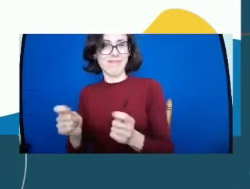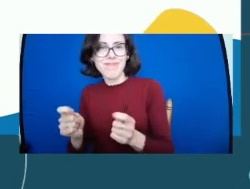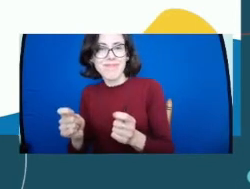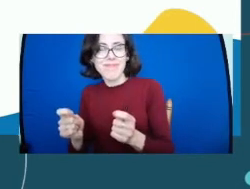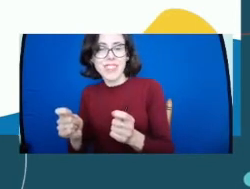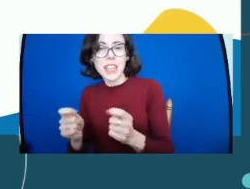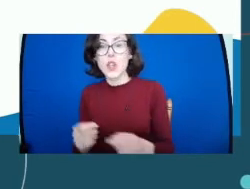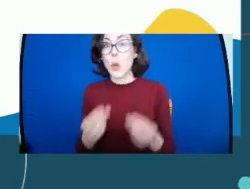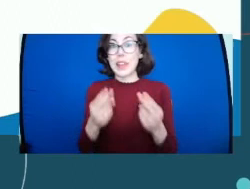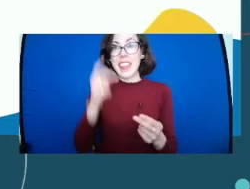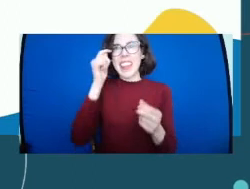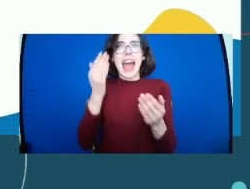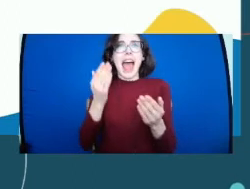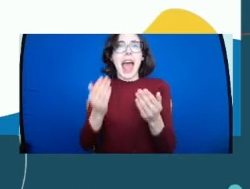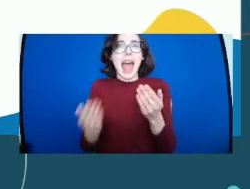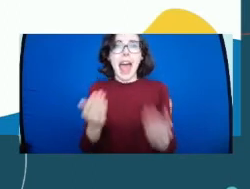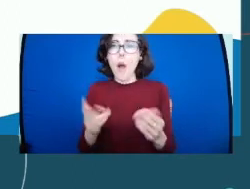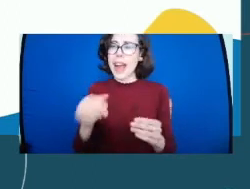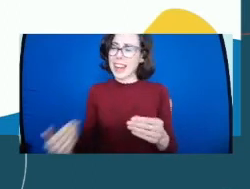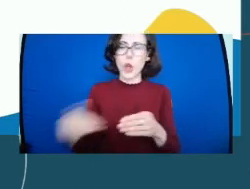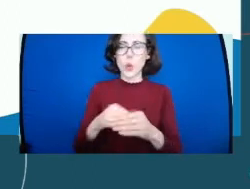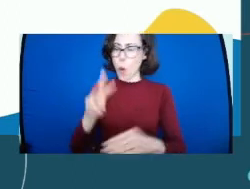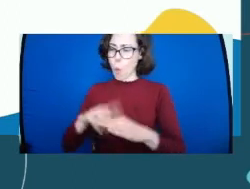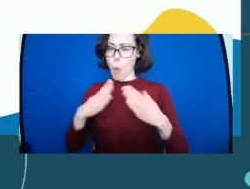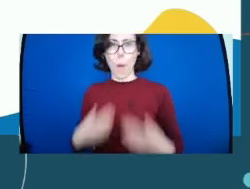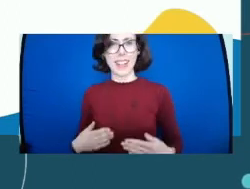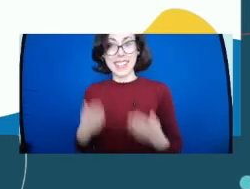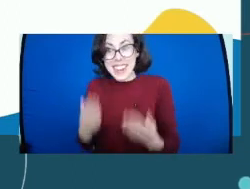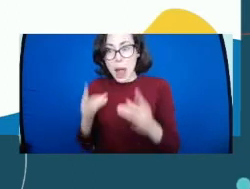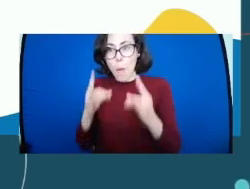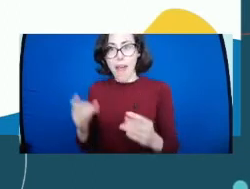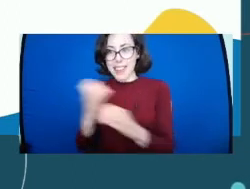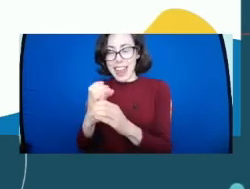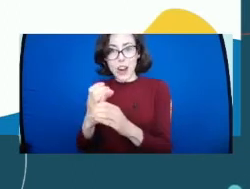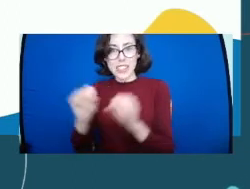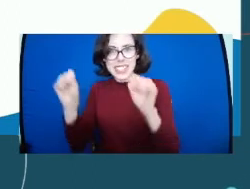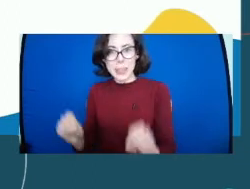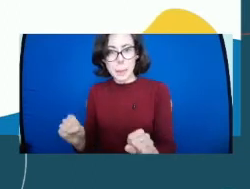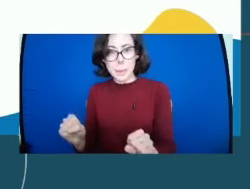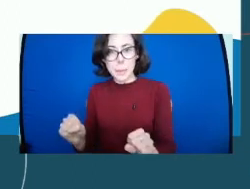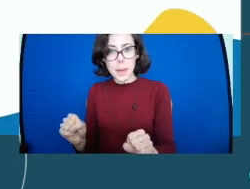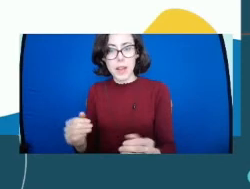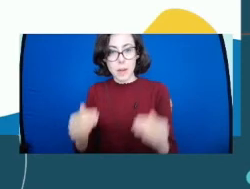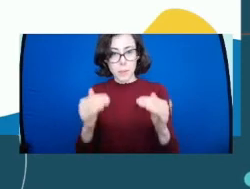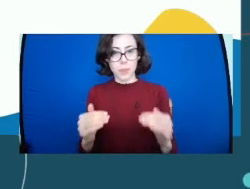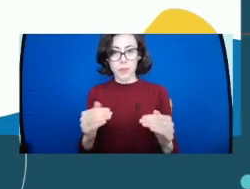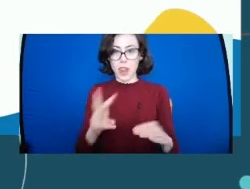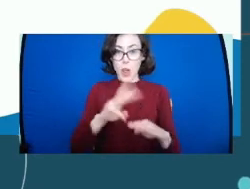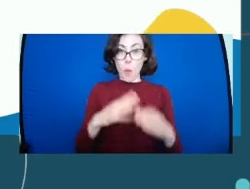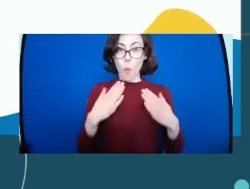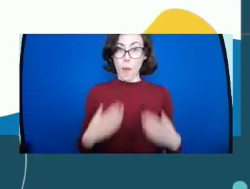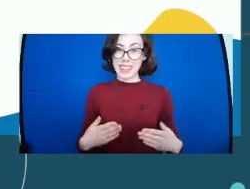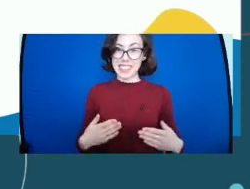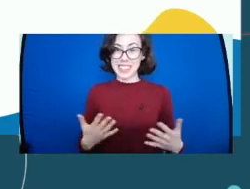healthcare system. Wellness is often impeded by a community that is underprepared to support health and wellness needs. In our